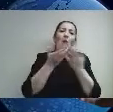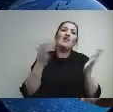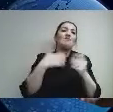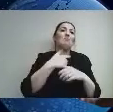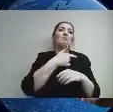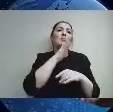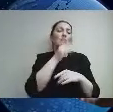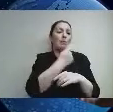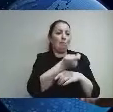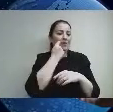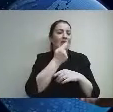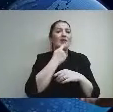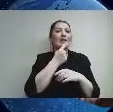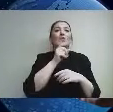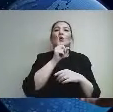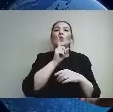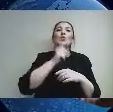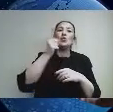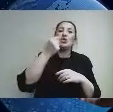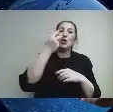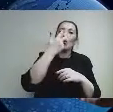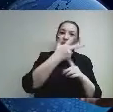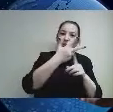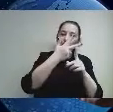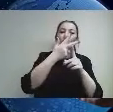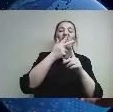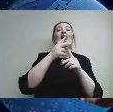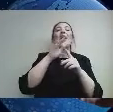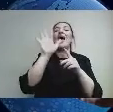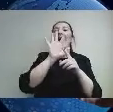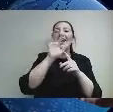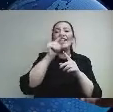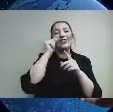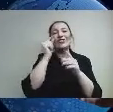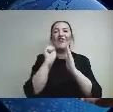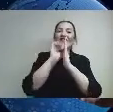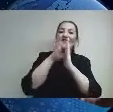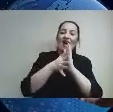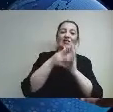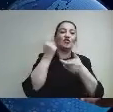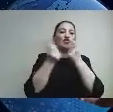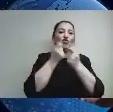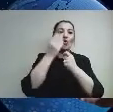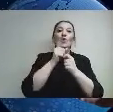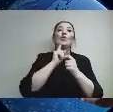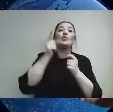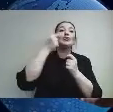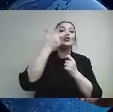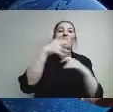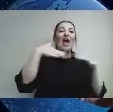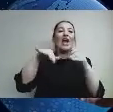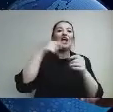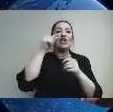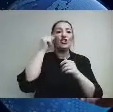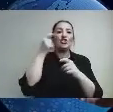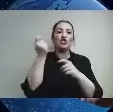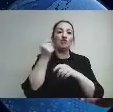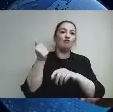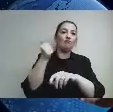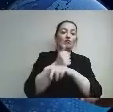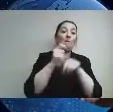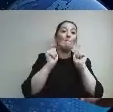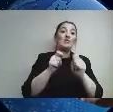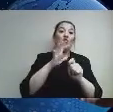private sector companies, there is obligation to recruit 3% of employees as